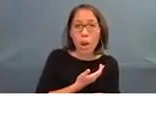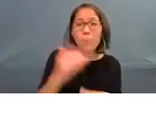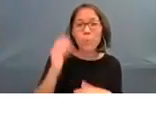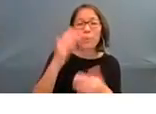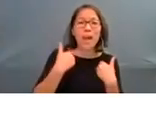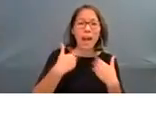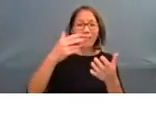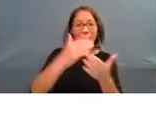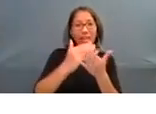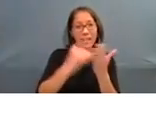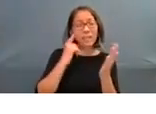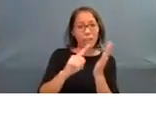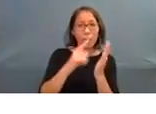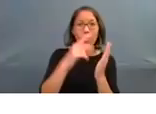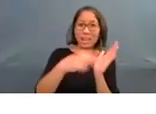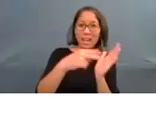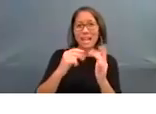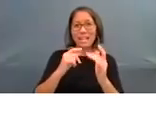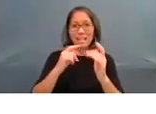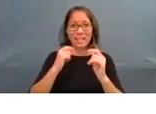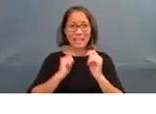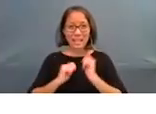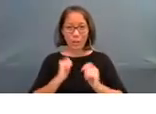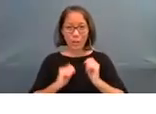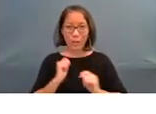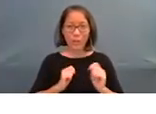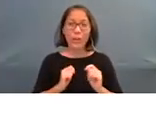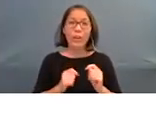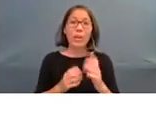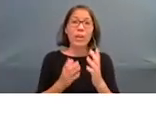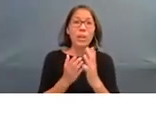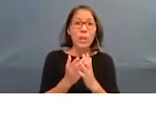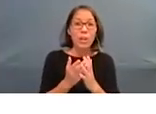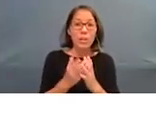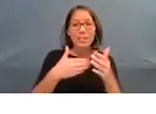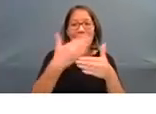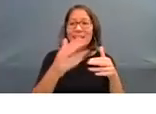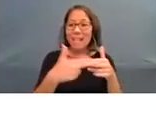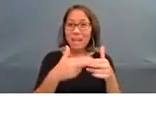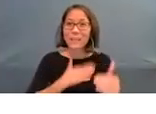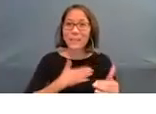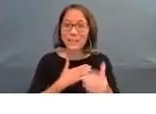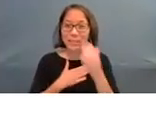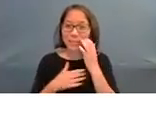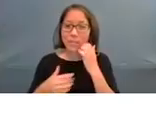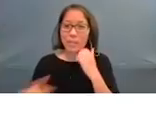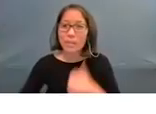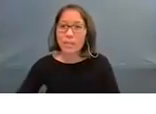lessons for dance and theater. Throughout the day, next slide, please. Thank